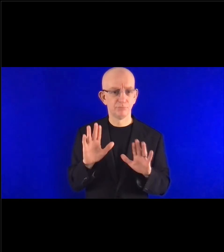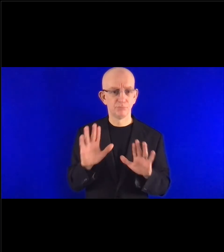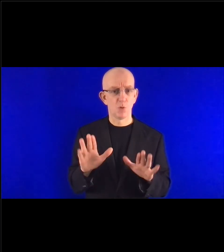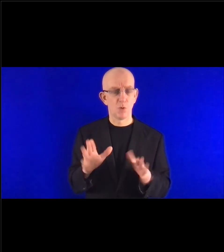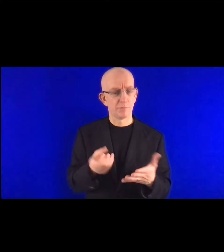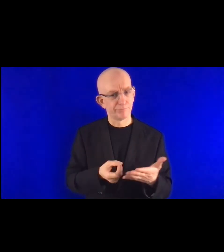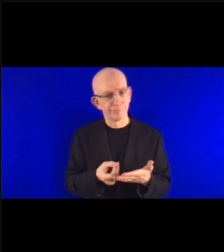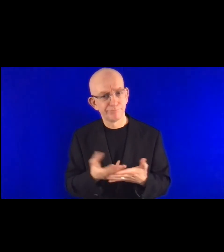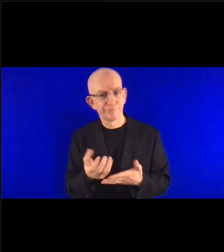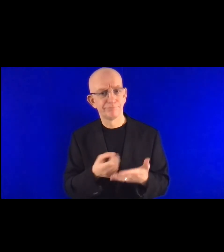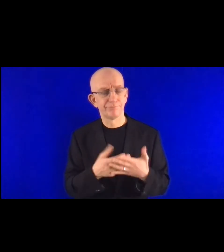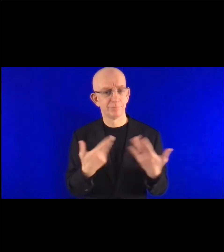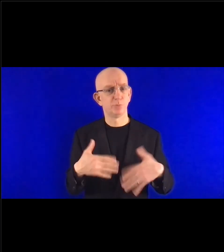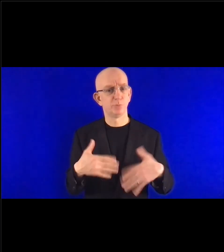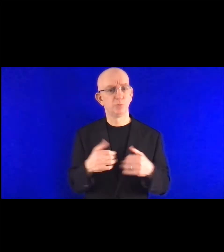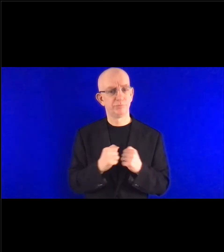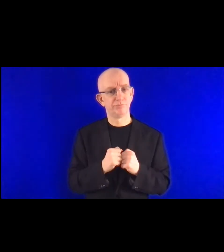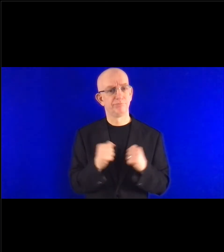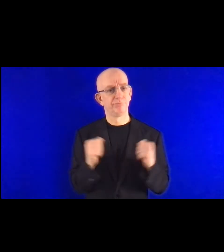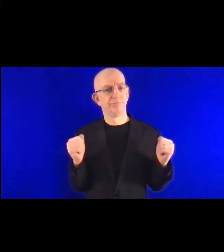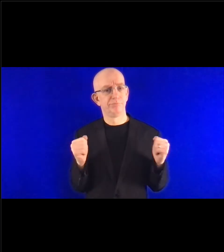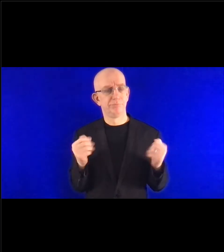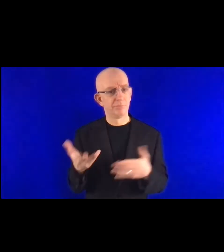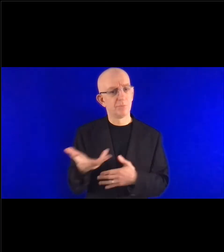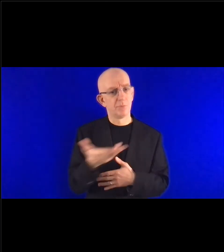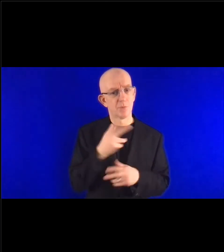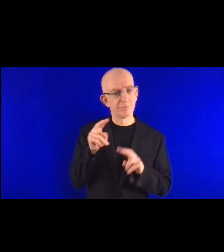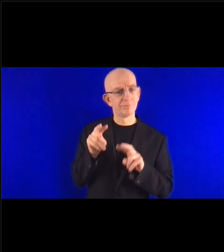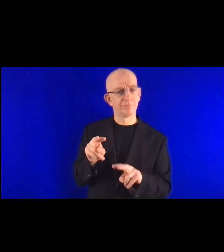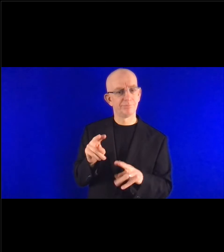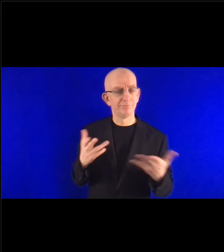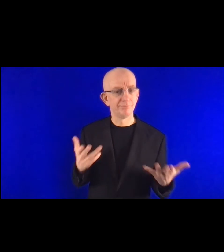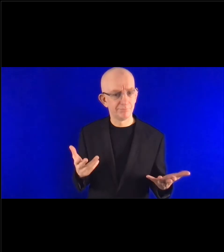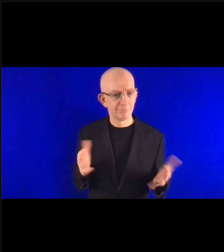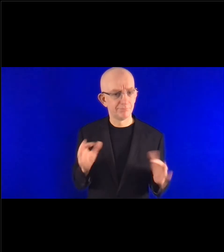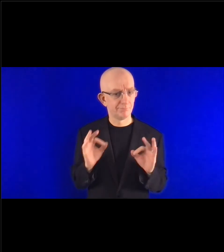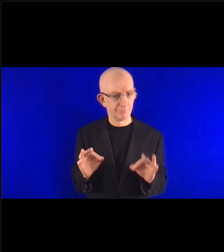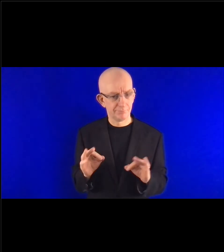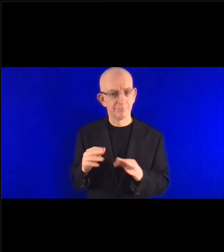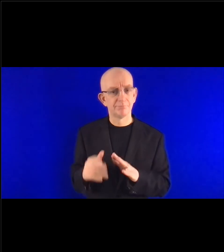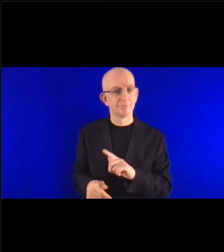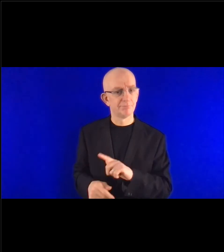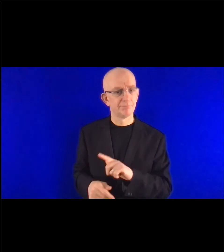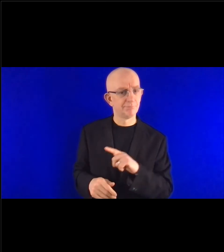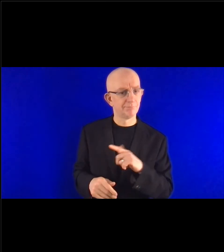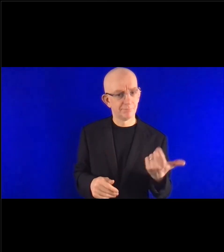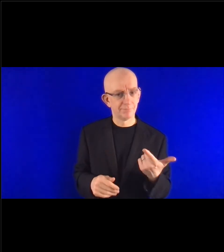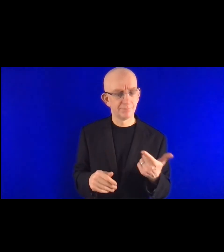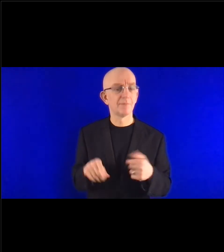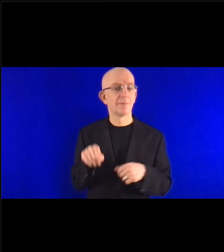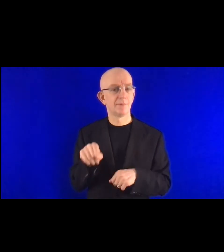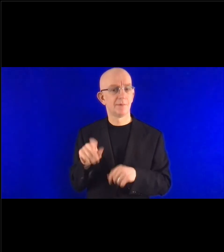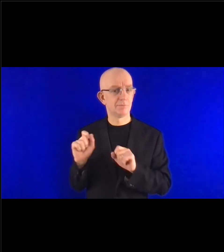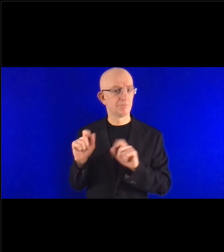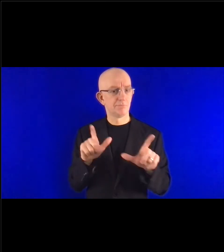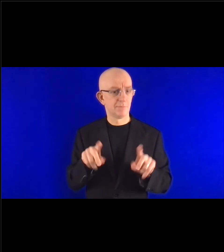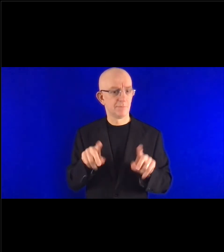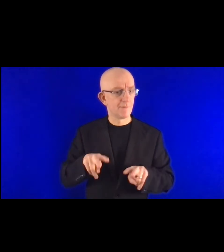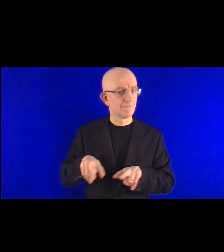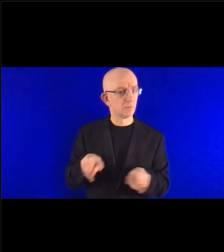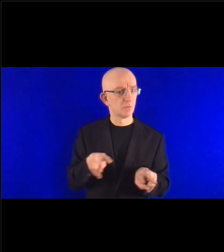move on to our video testimonials now. We'll be hearing from Ende from Senegal and Joyce from